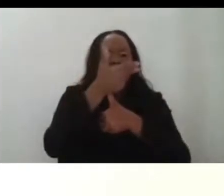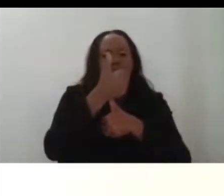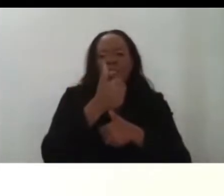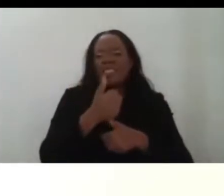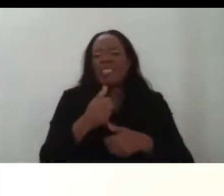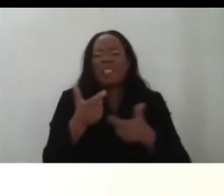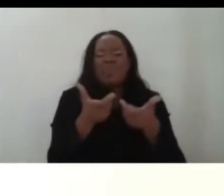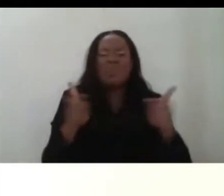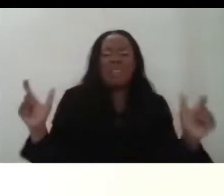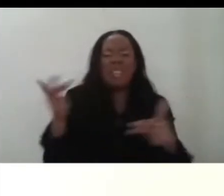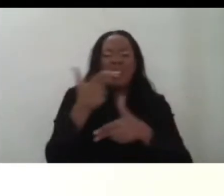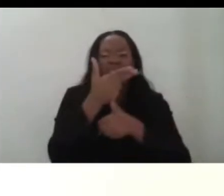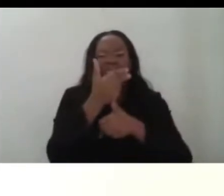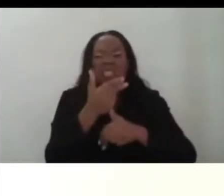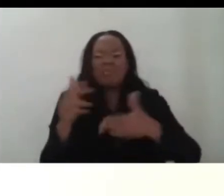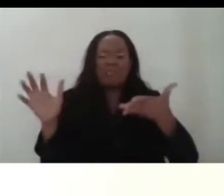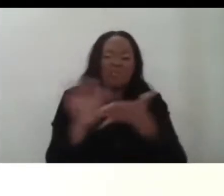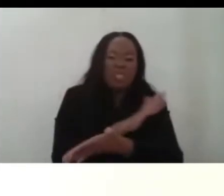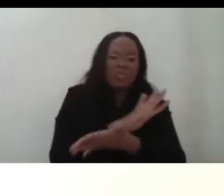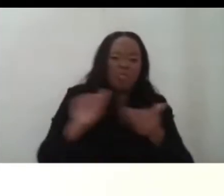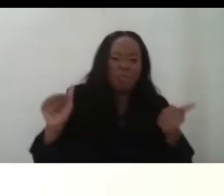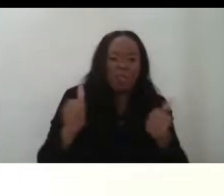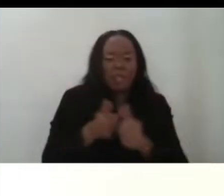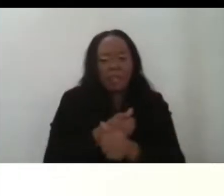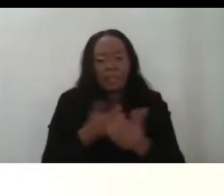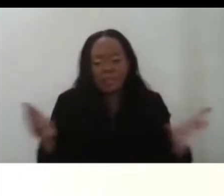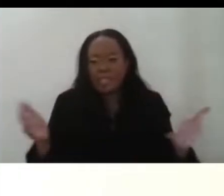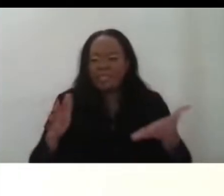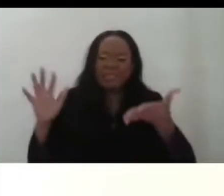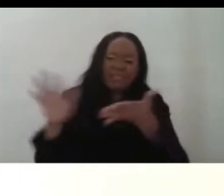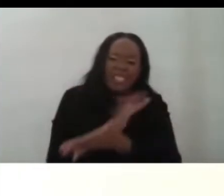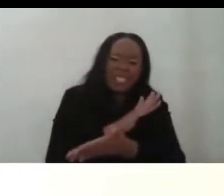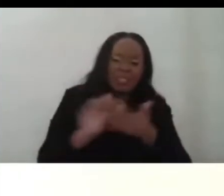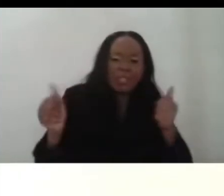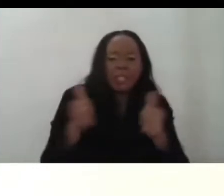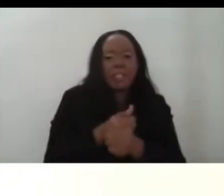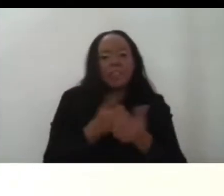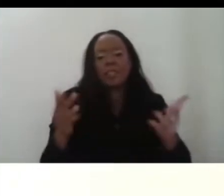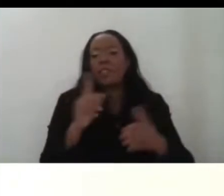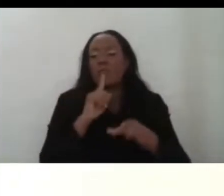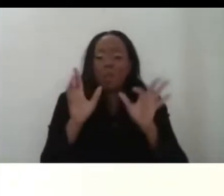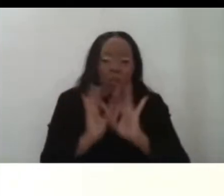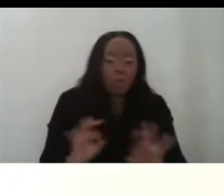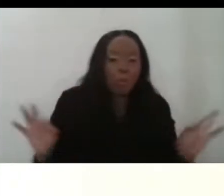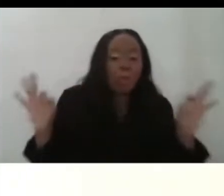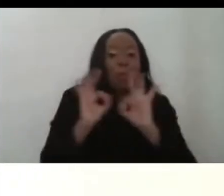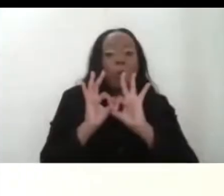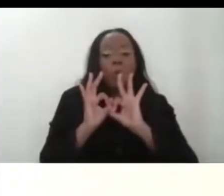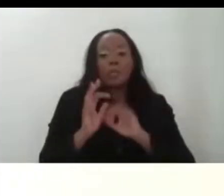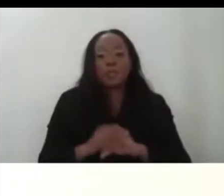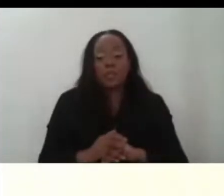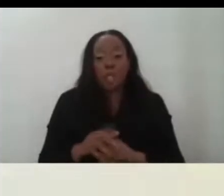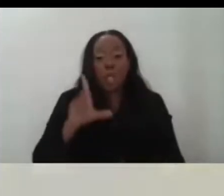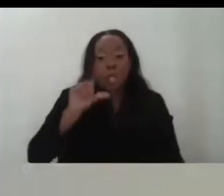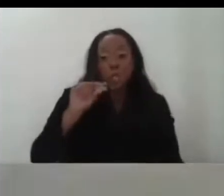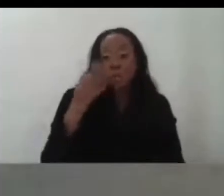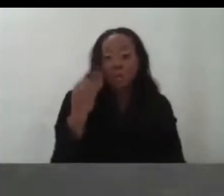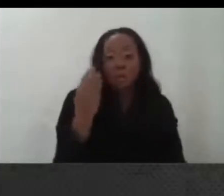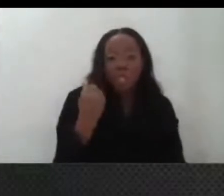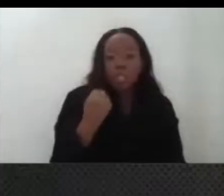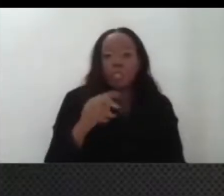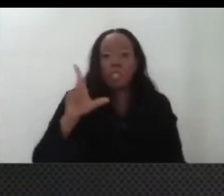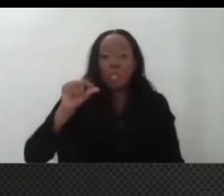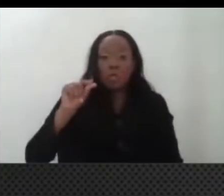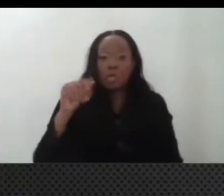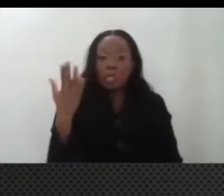destruction, disrupt lives and livelihoods. This is really important. 2014, 2015,